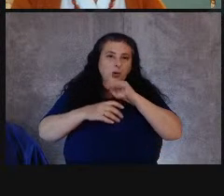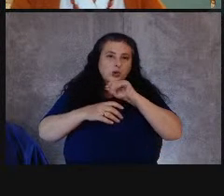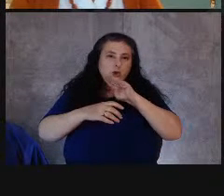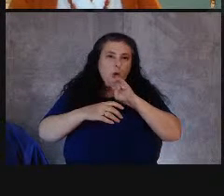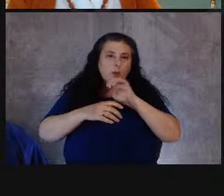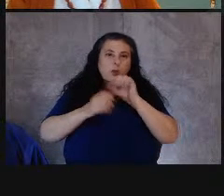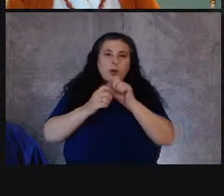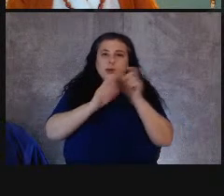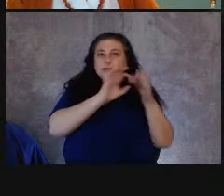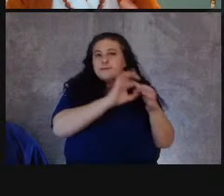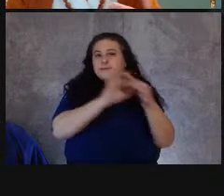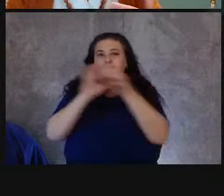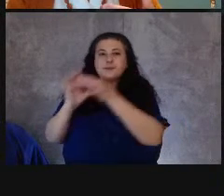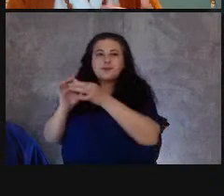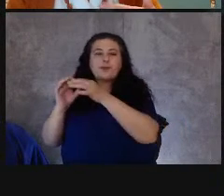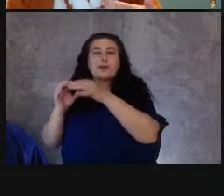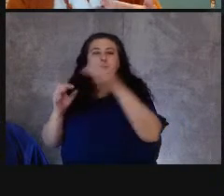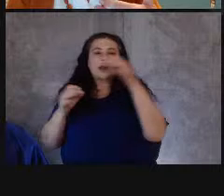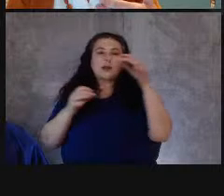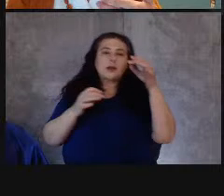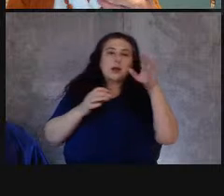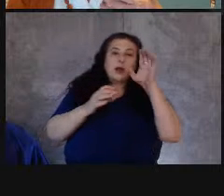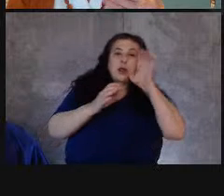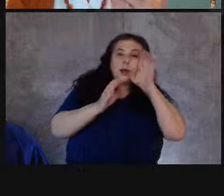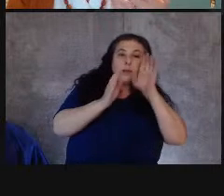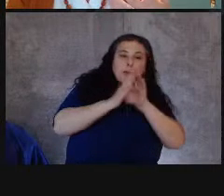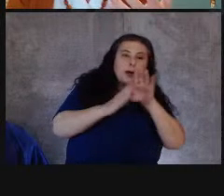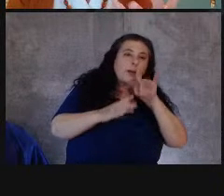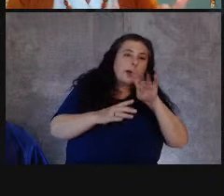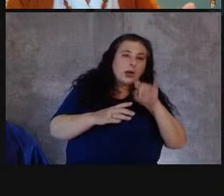specific diseases. So,